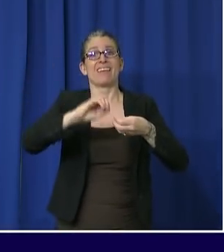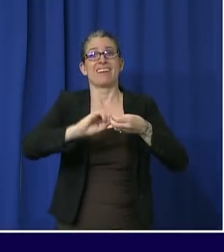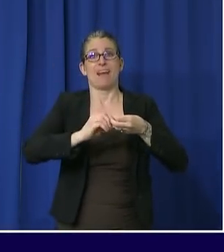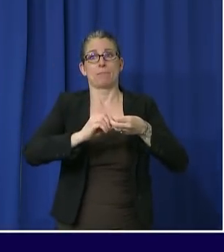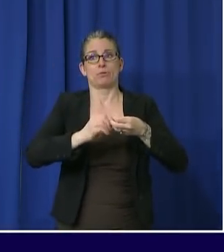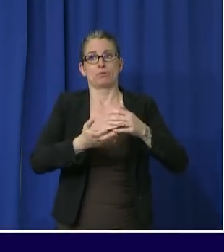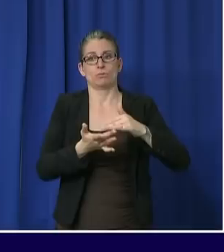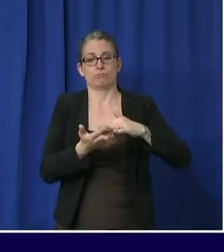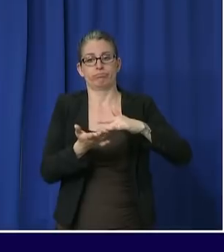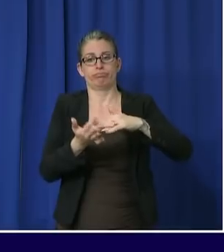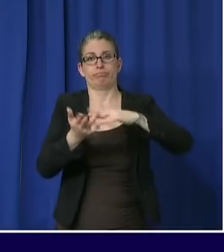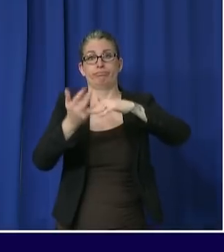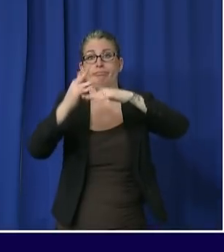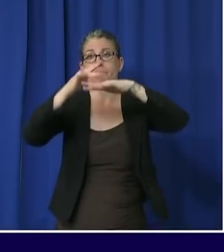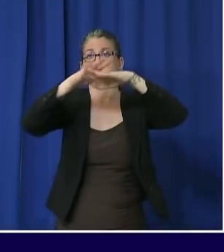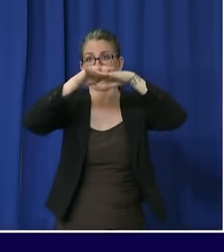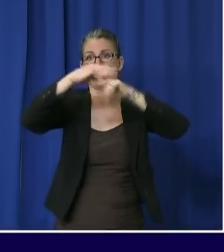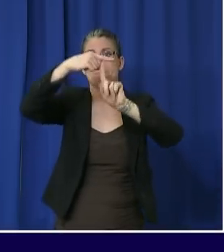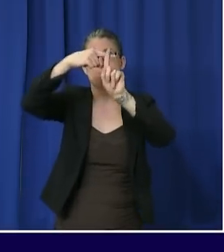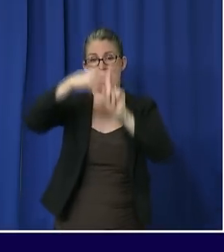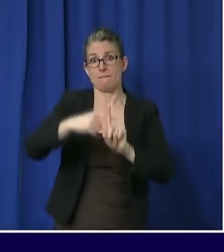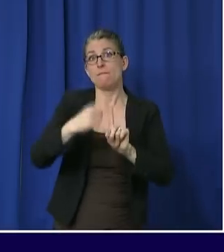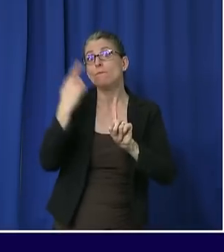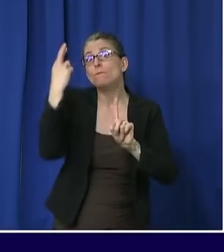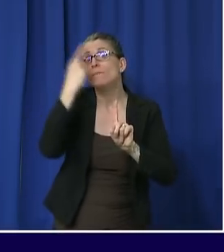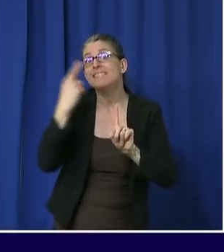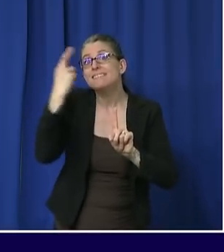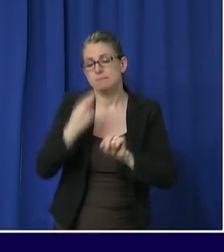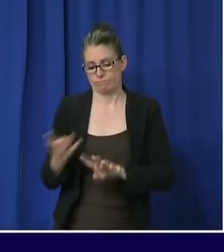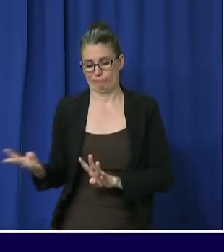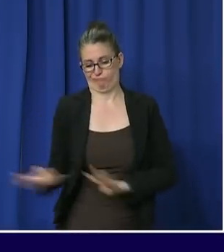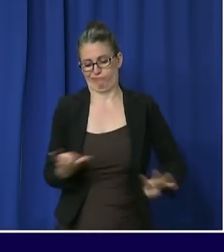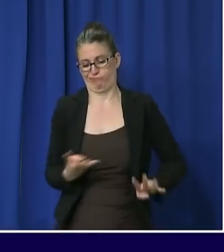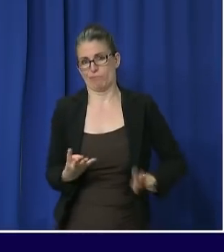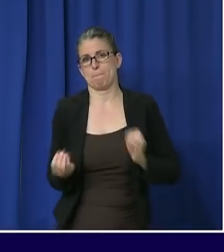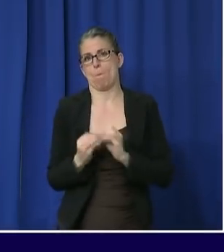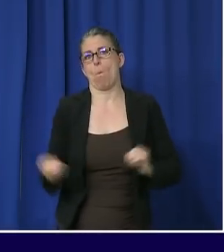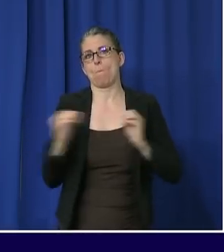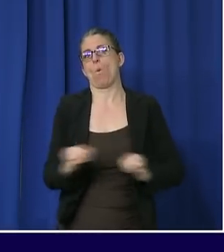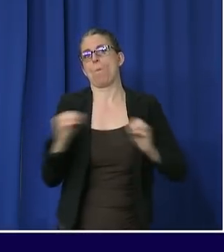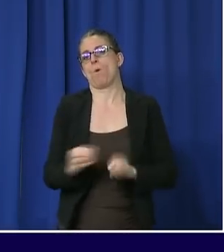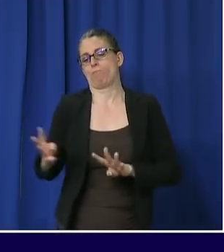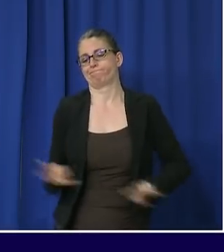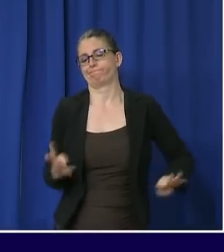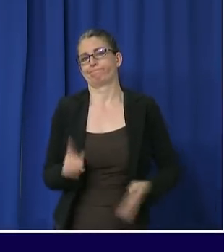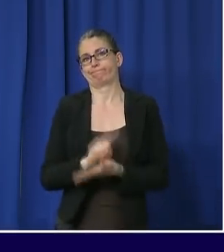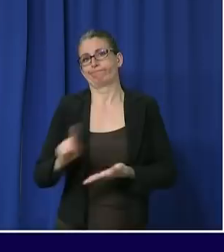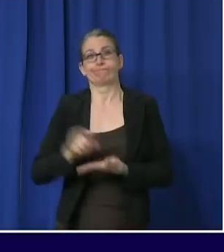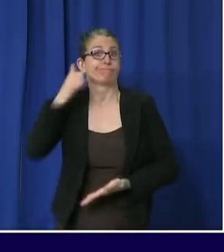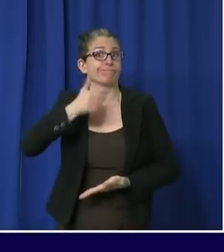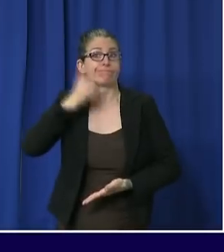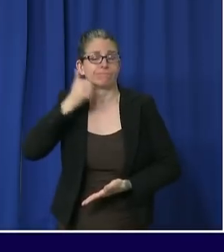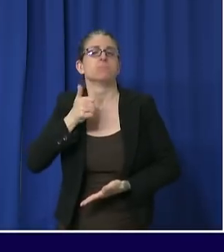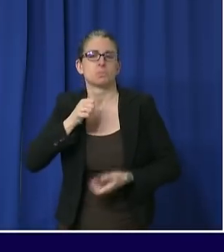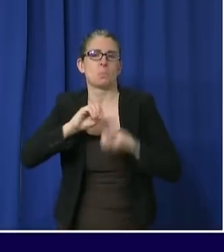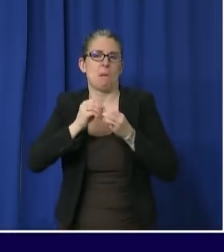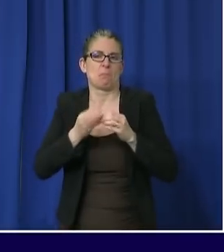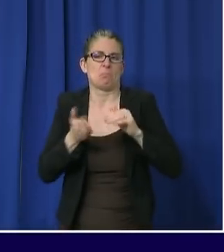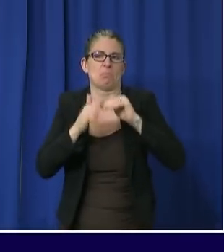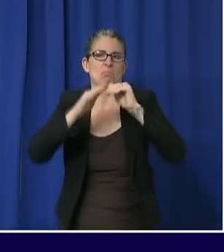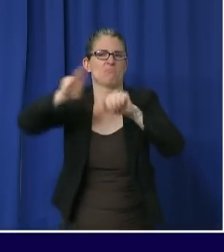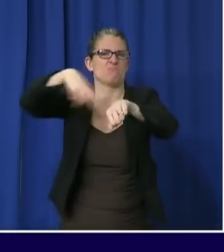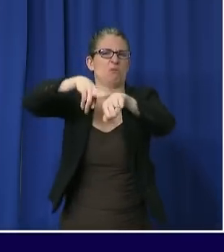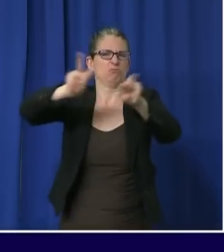expands. Is there a number of new cases in your mind now that would qualify as a surge? Yep. So TJ asks about a